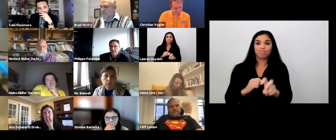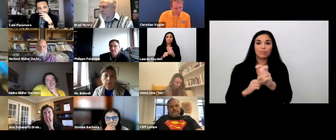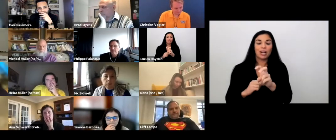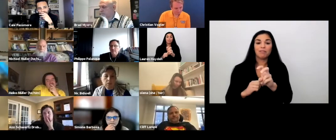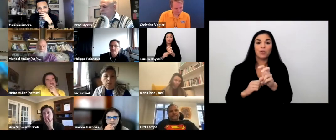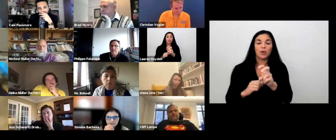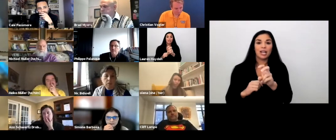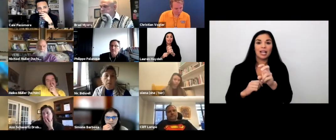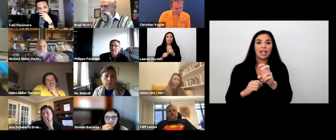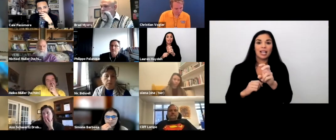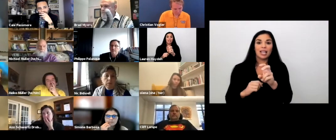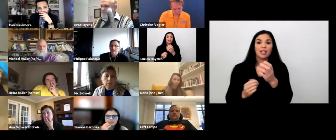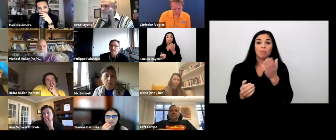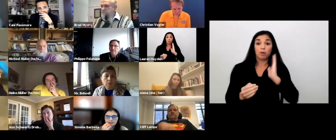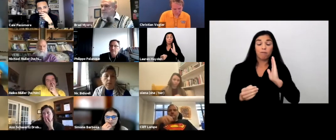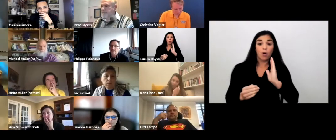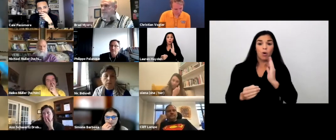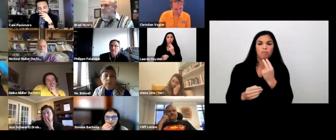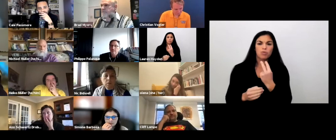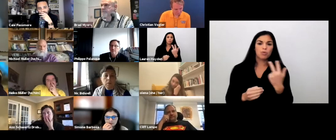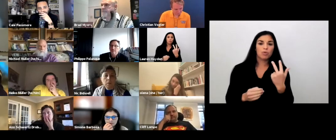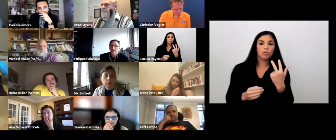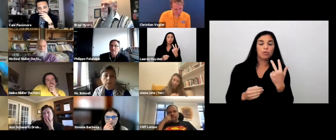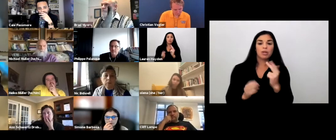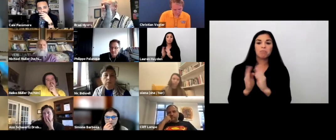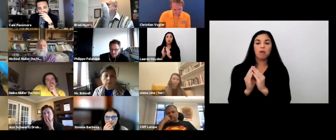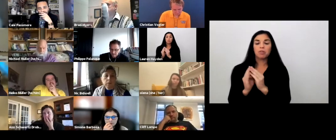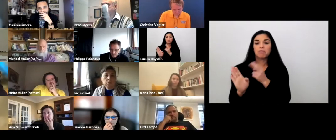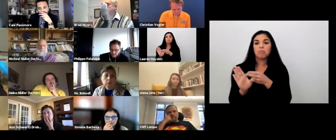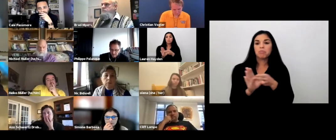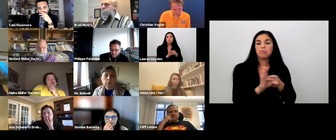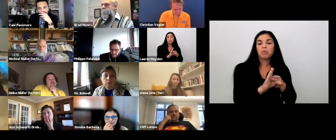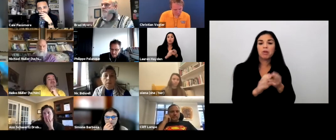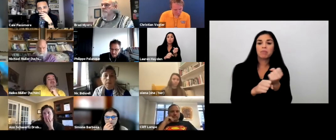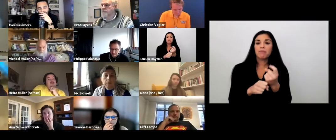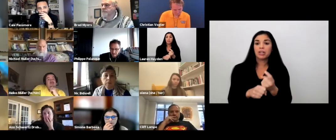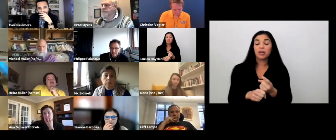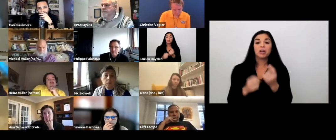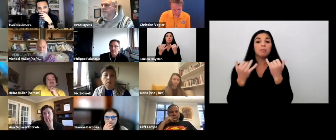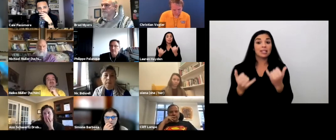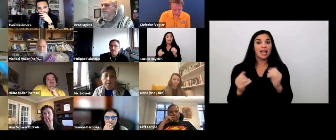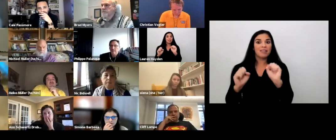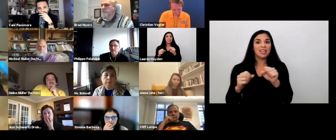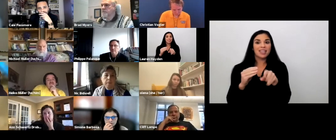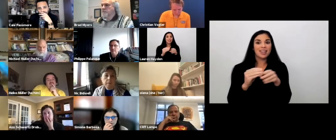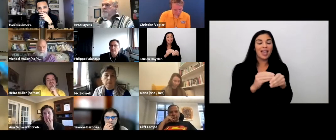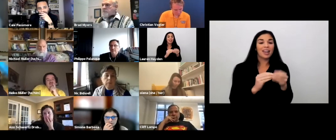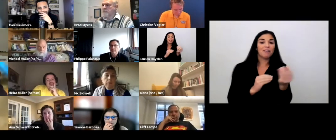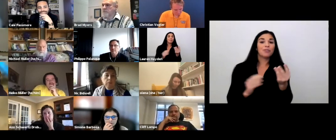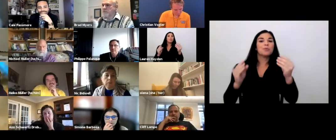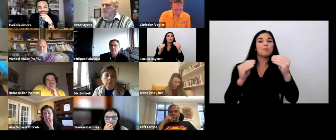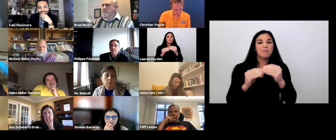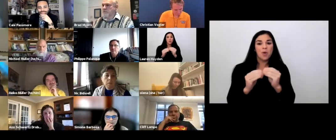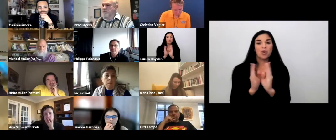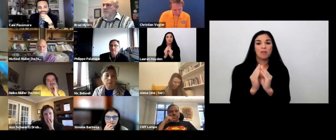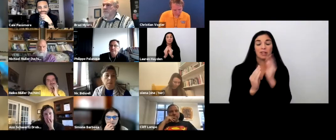conferences a year. Now they can go to additional couple of conferences. Thank you.